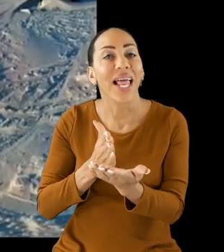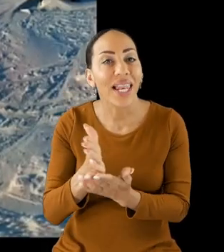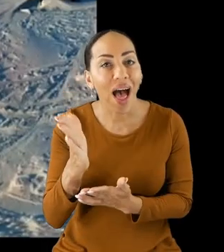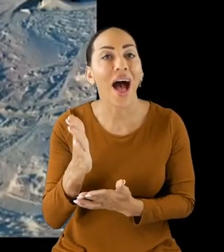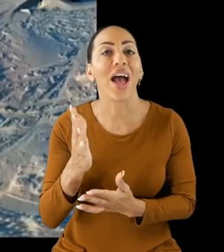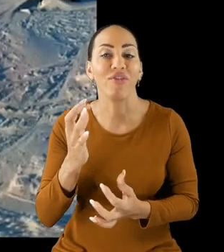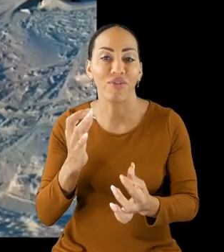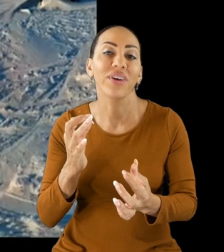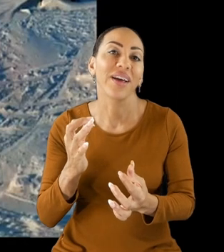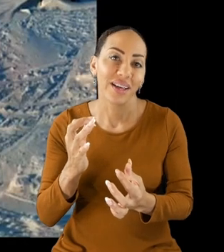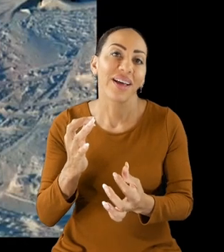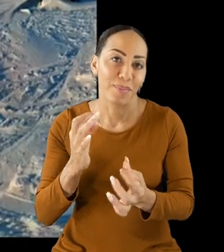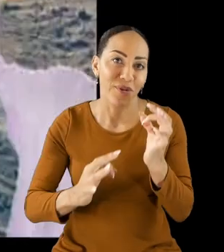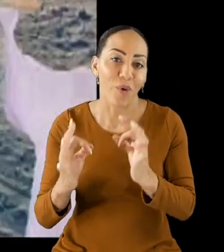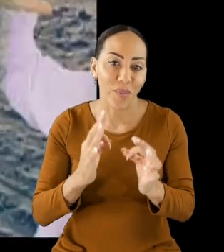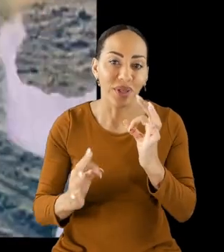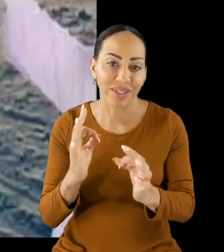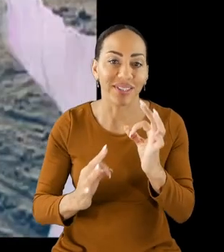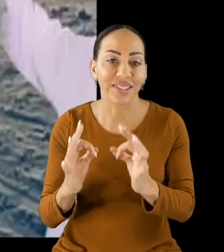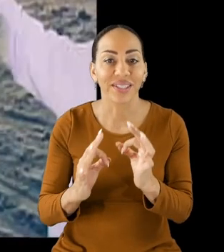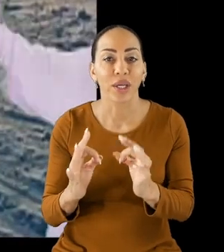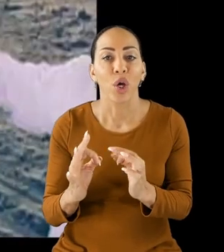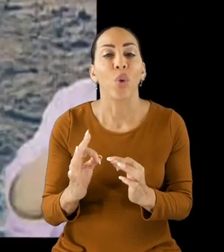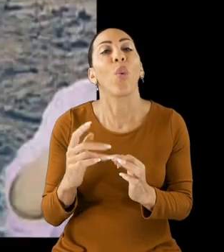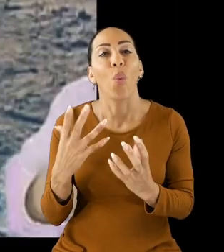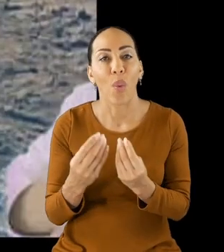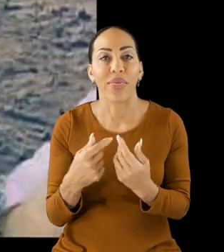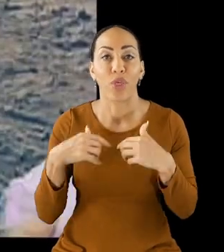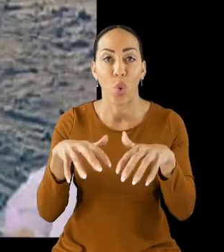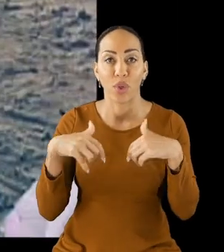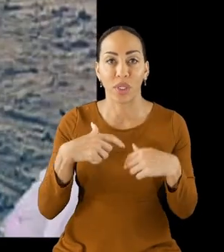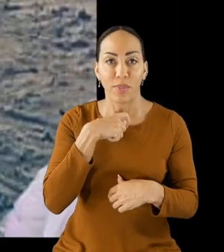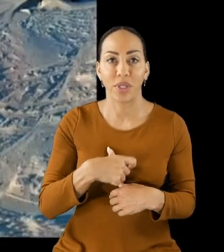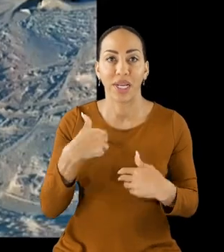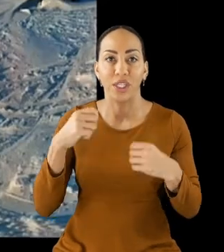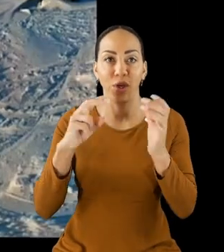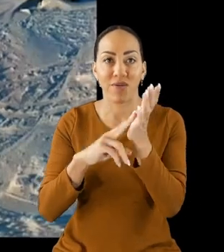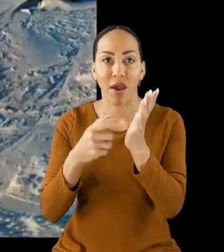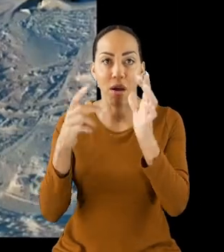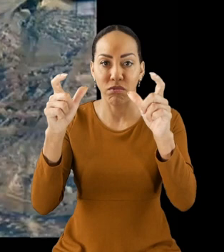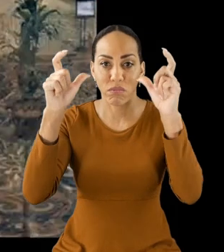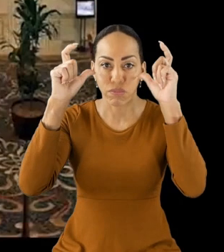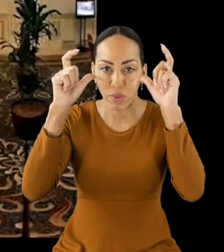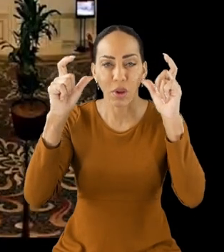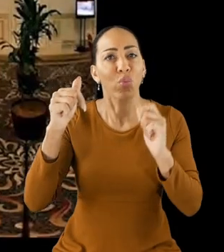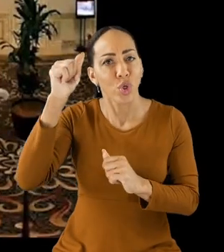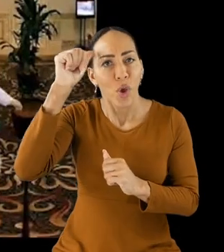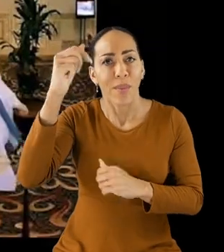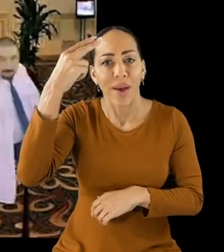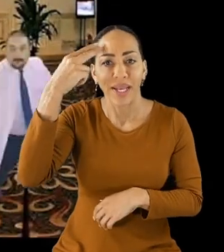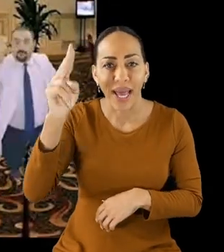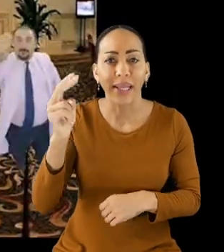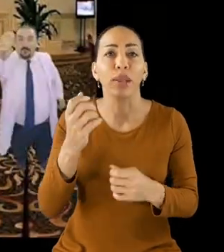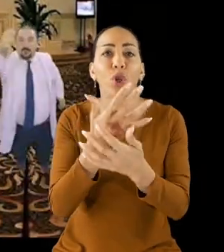for one audience member at a time who wears a VR headset. We get to know them by name and we interact and engage them in lots